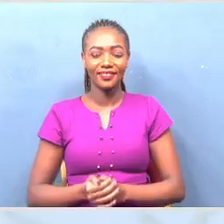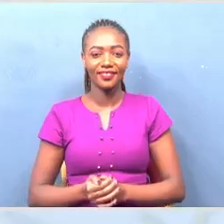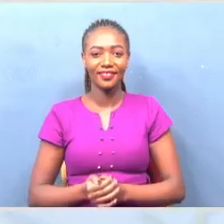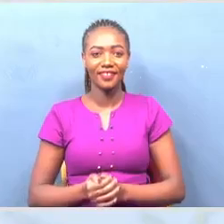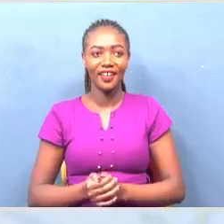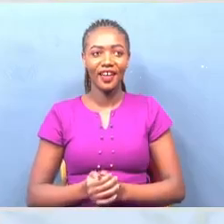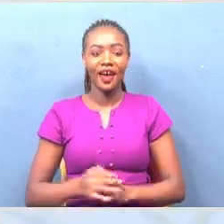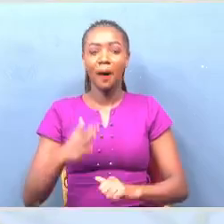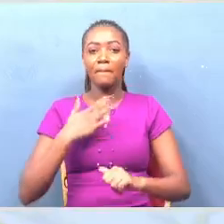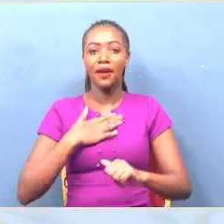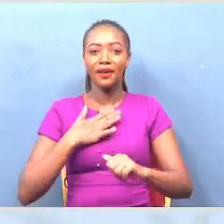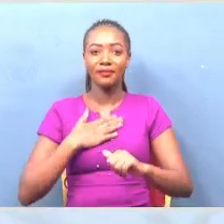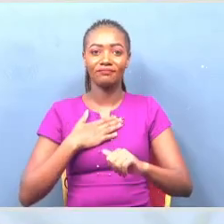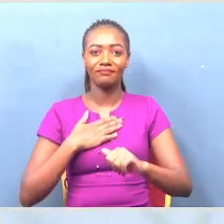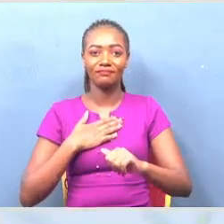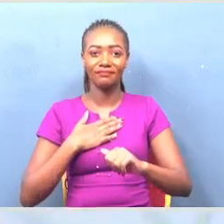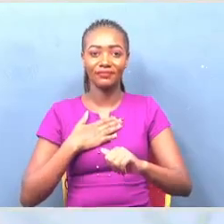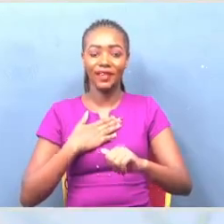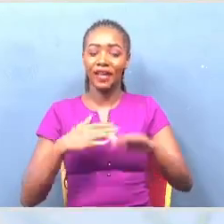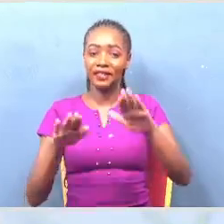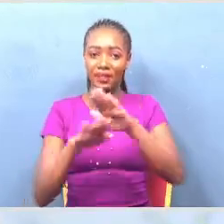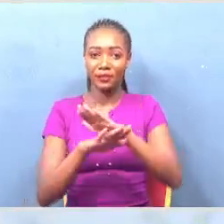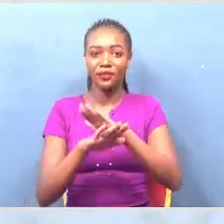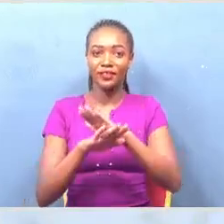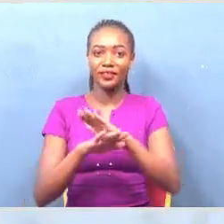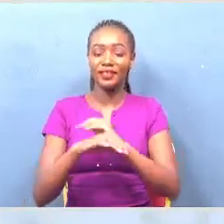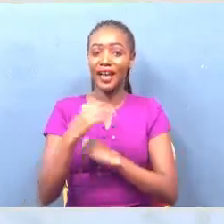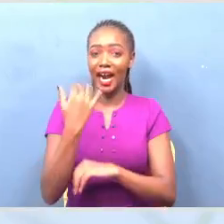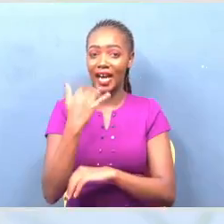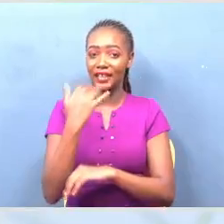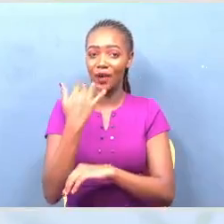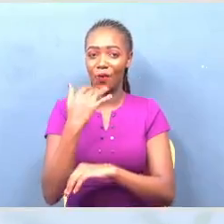my good deputy, Rigathi Gachagua,